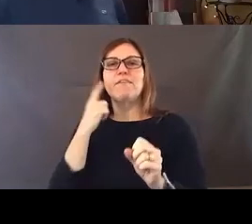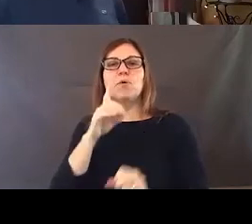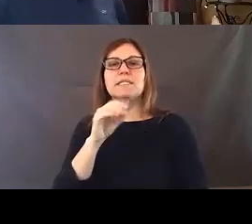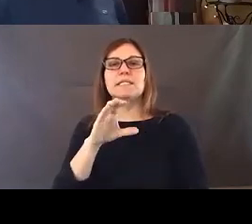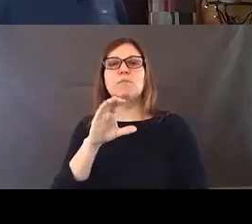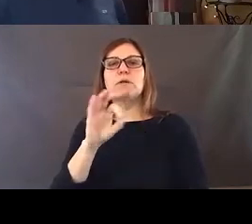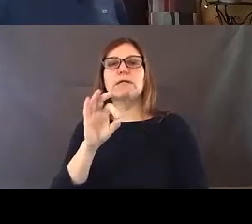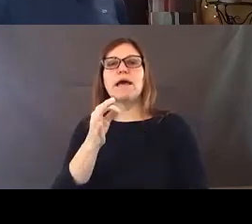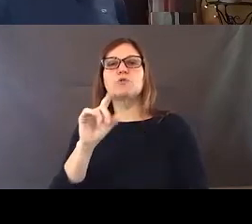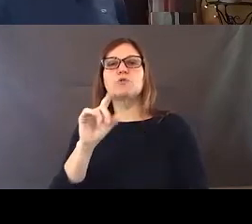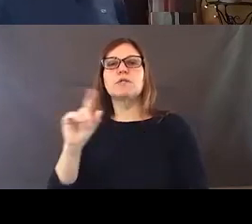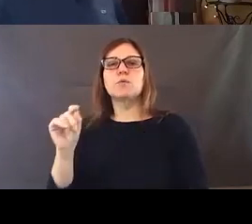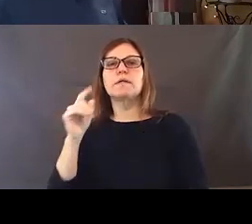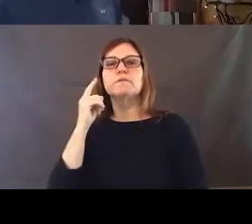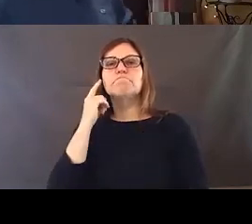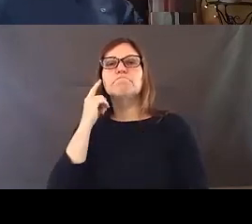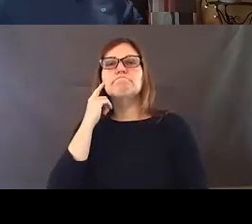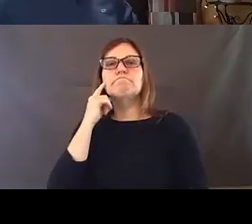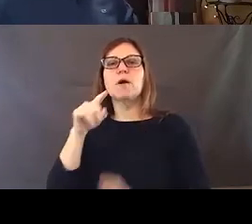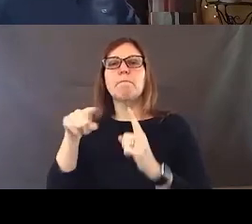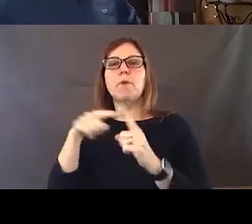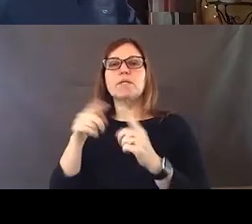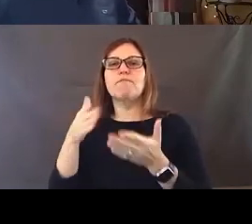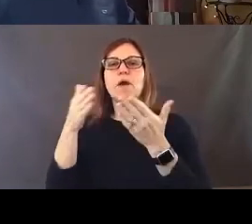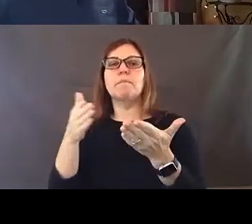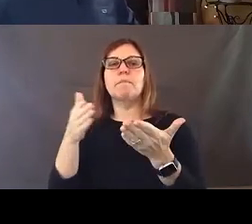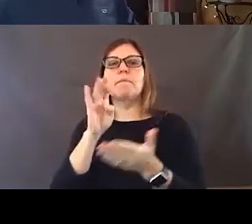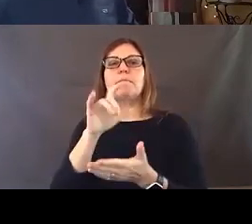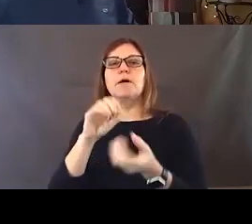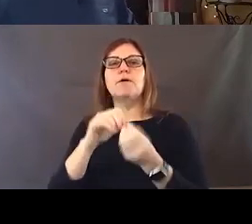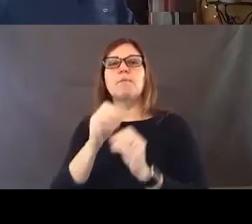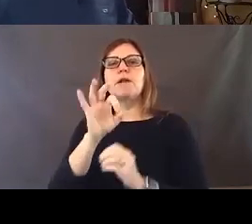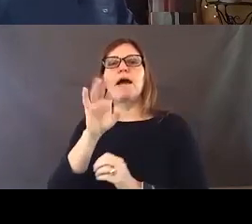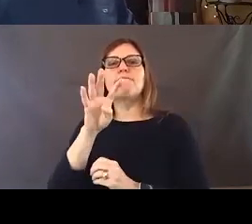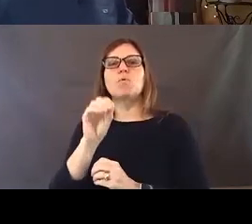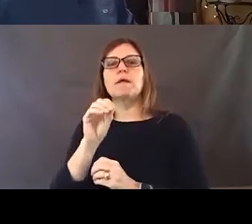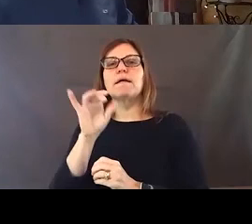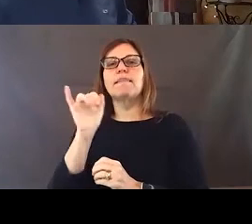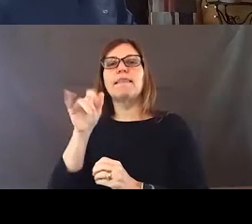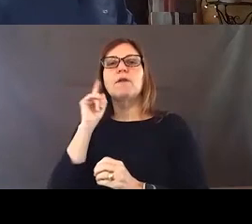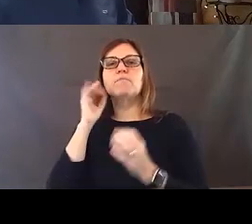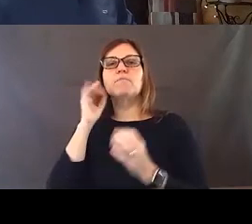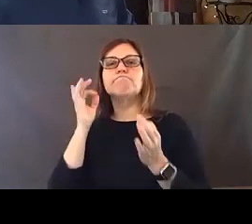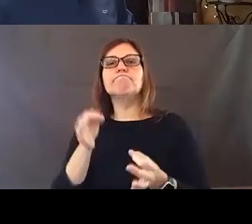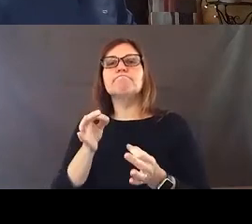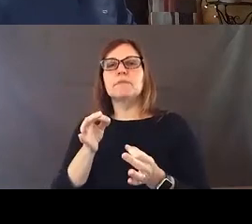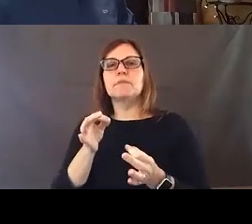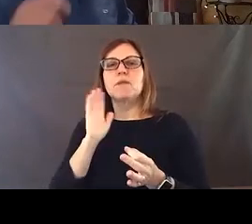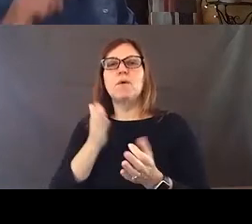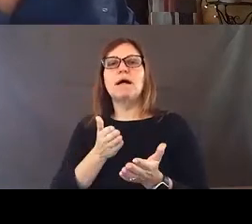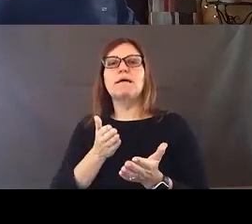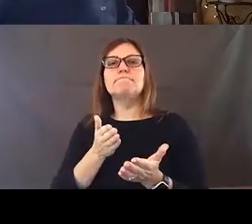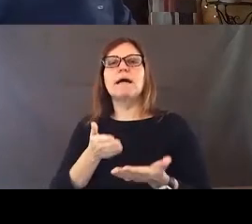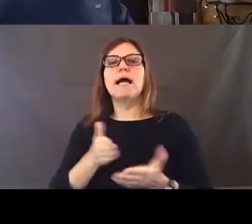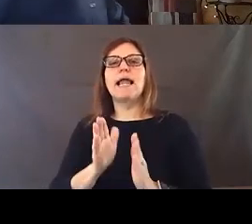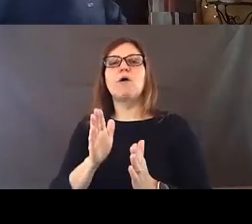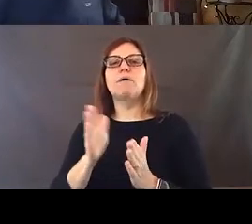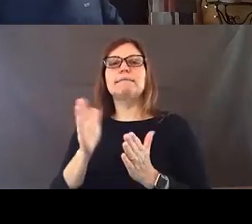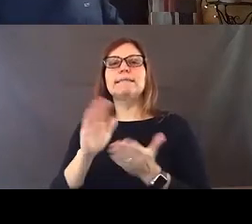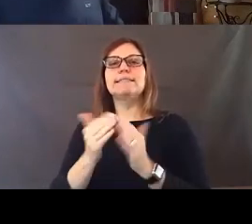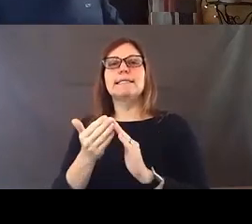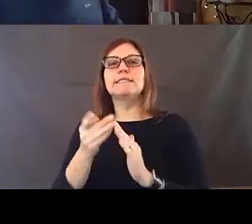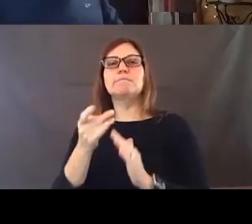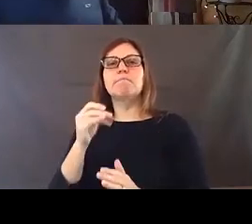affirmative recommendation. Bill number 940, resolution authorizing the city's Department of Public Safety to purchase Lafayette